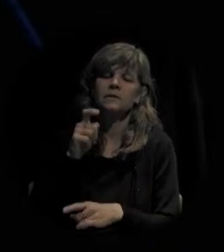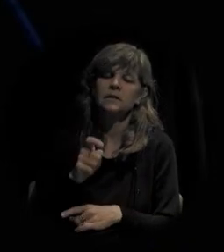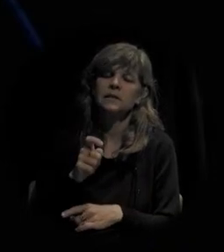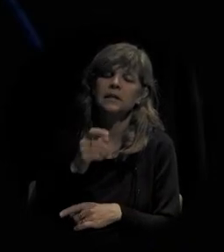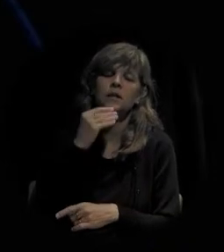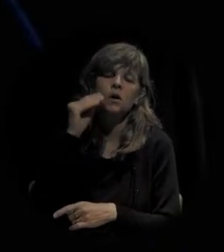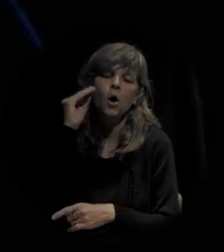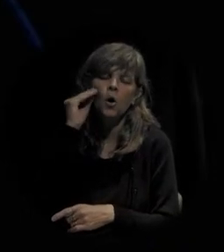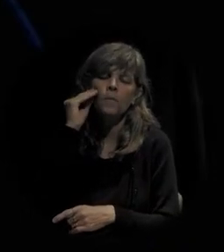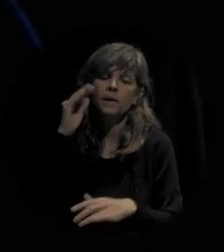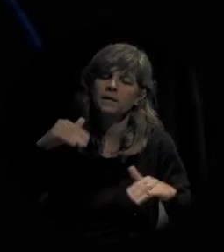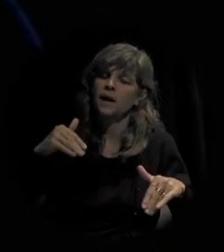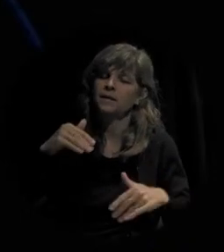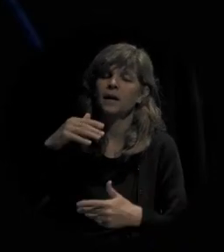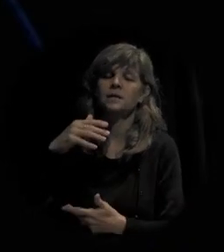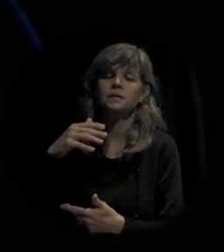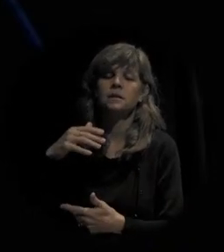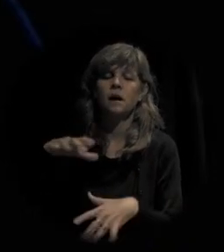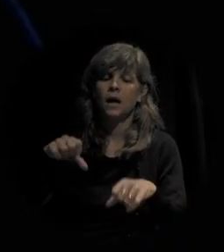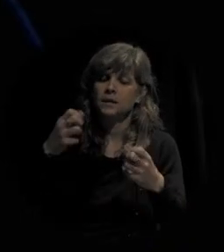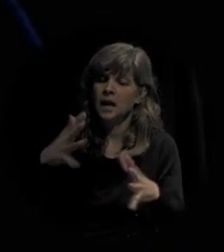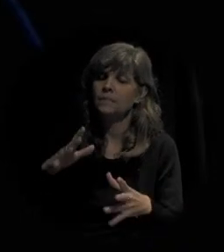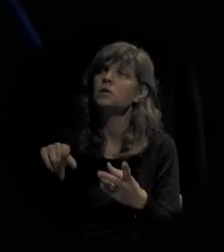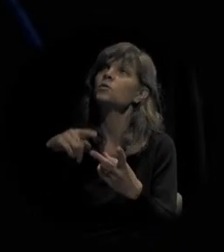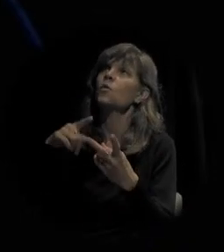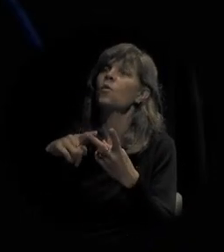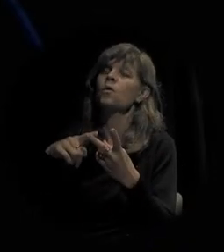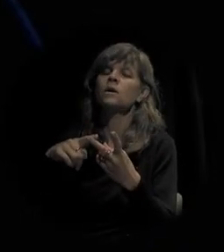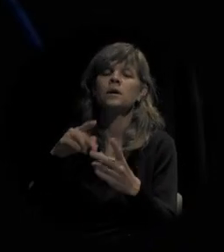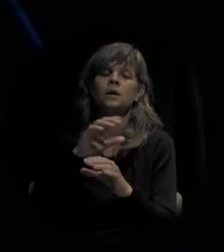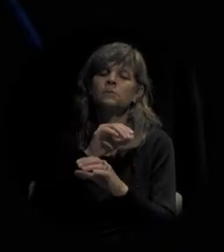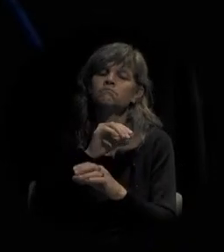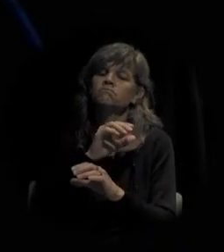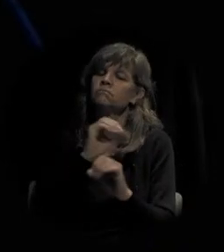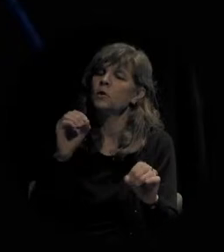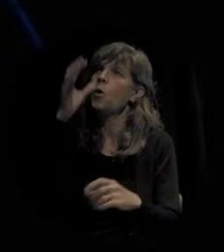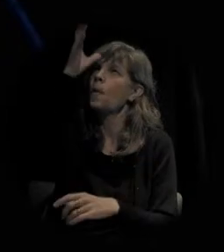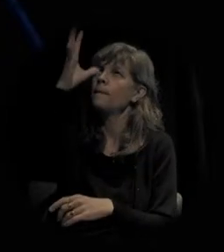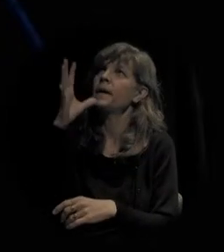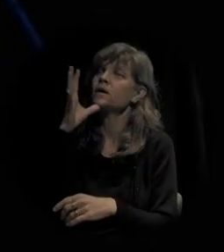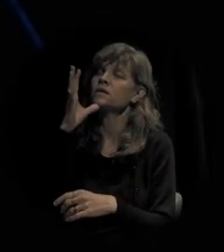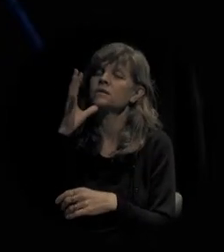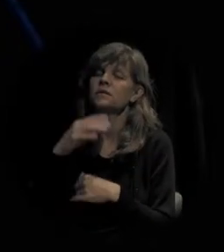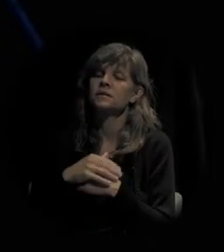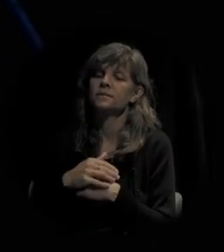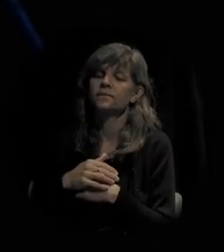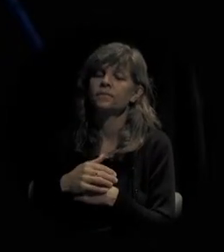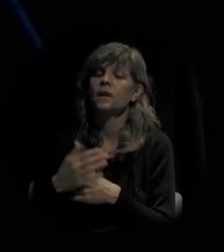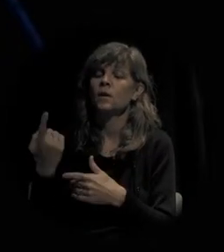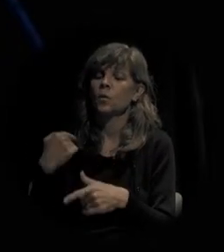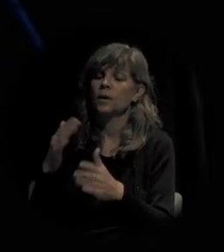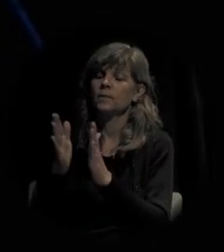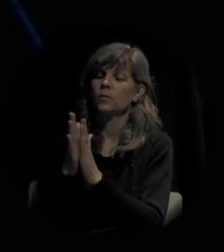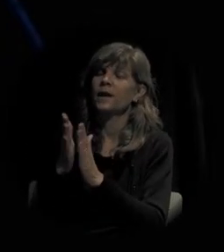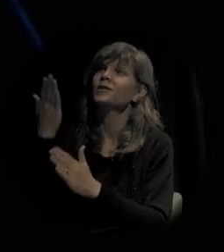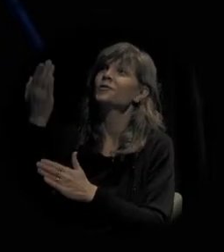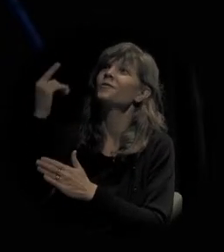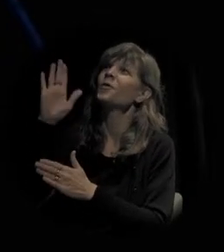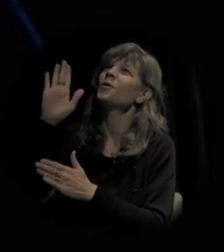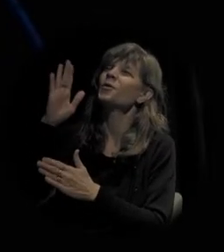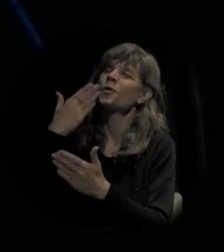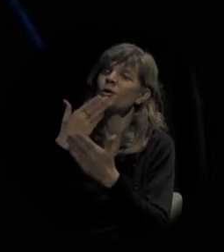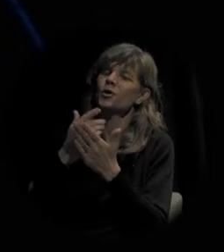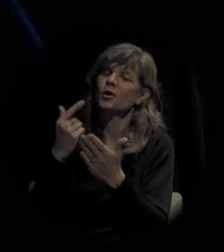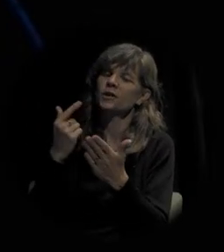and are adopting. Most of all, Lord, we praise you for your good news, the gospel that you